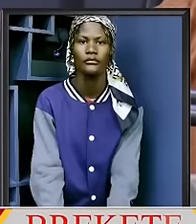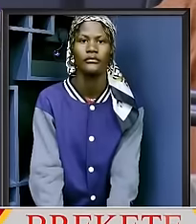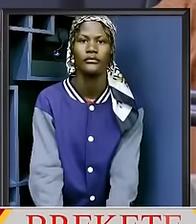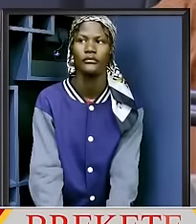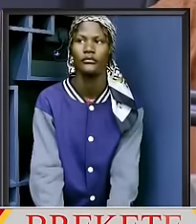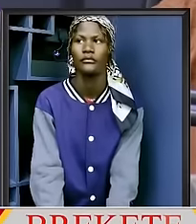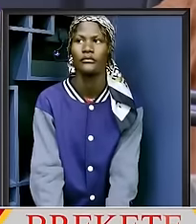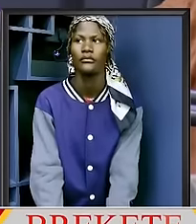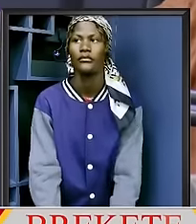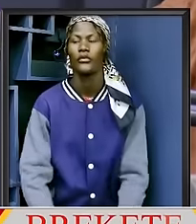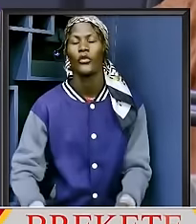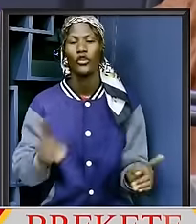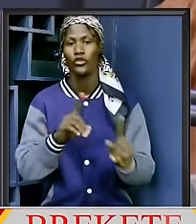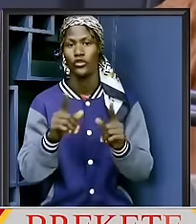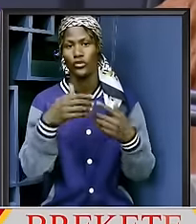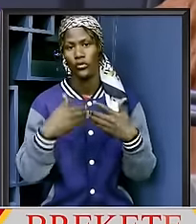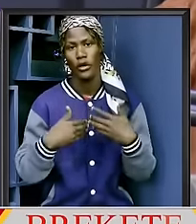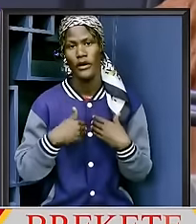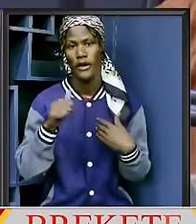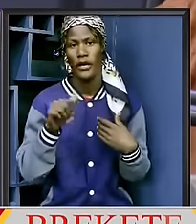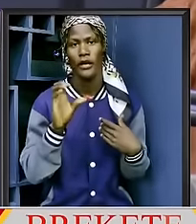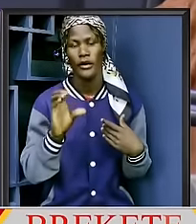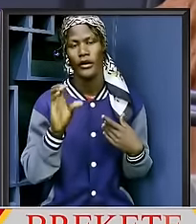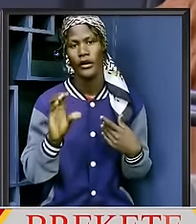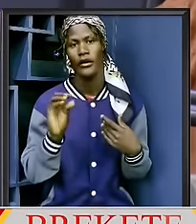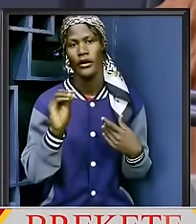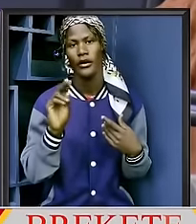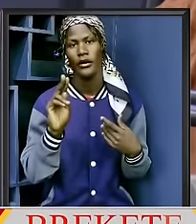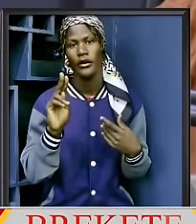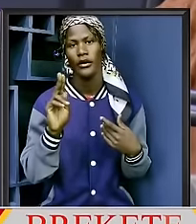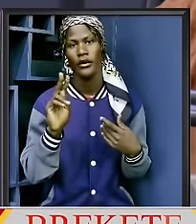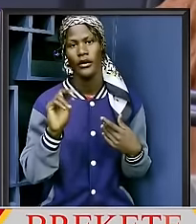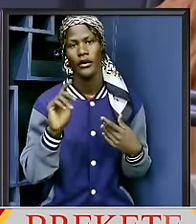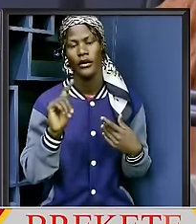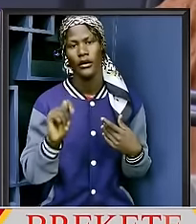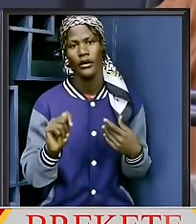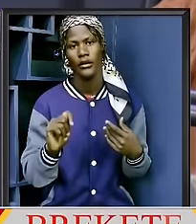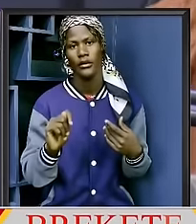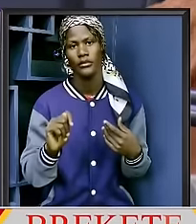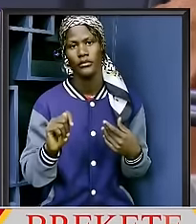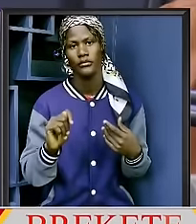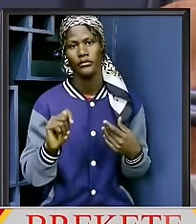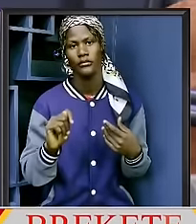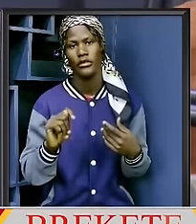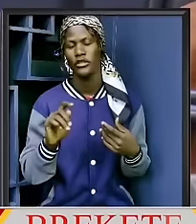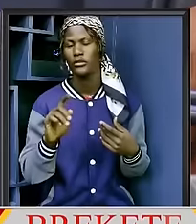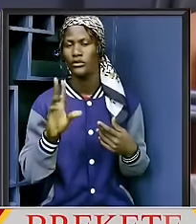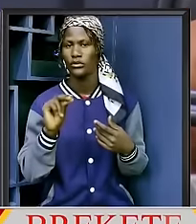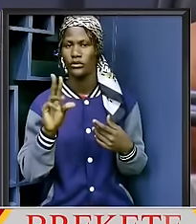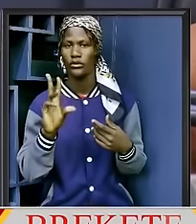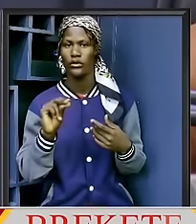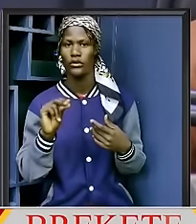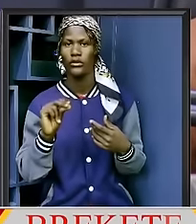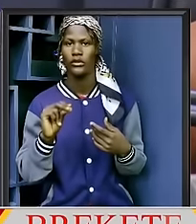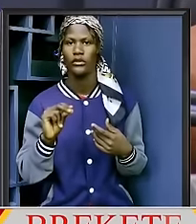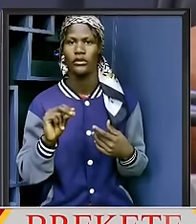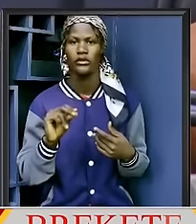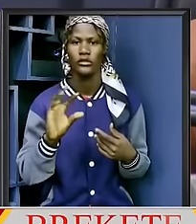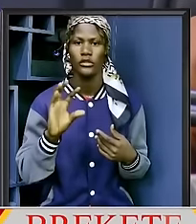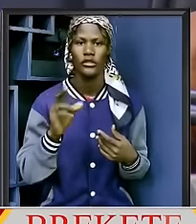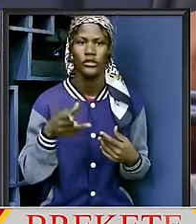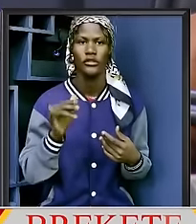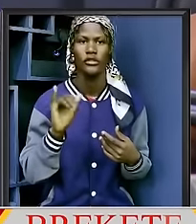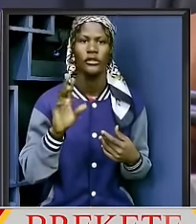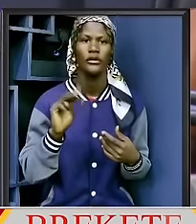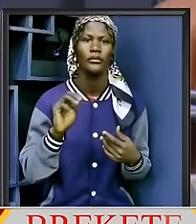get accountant where they receive money. No, it's the chairman that received the money. Okay, so continue. Yes, sir. So after